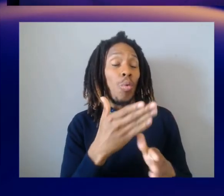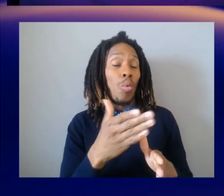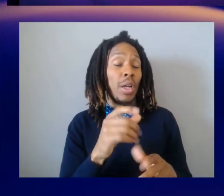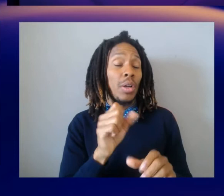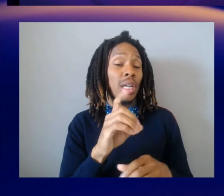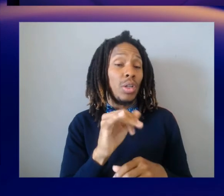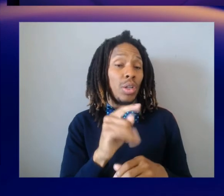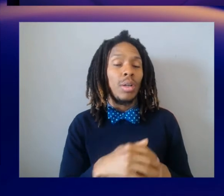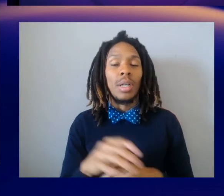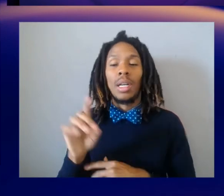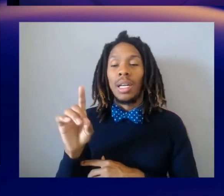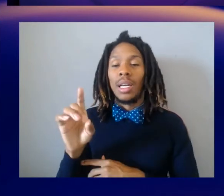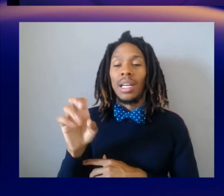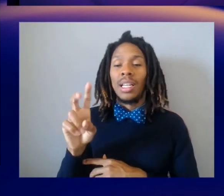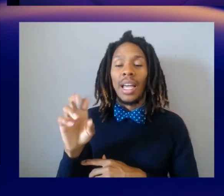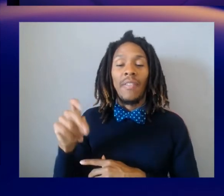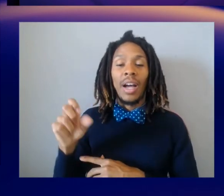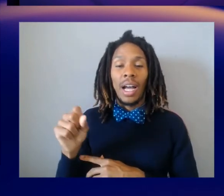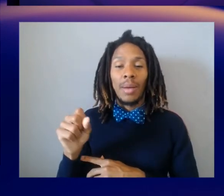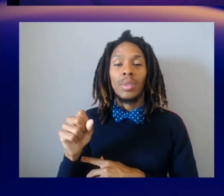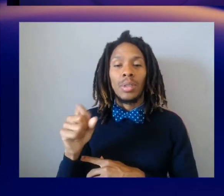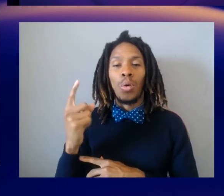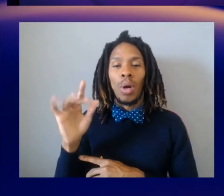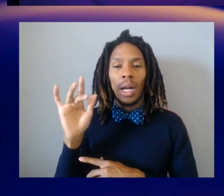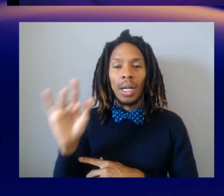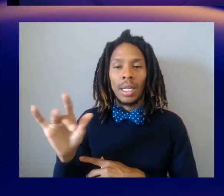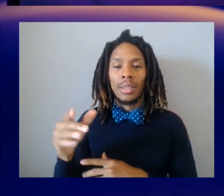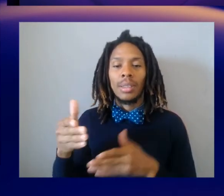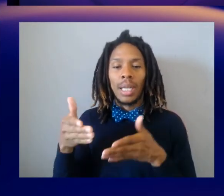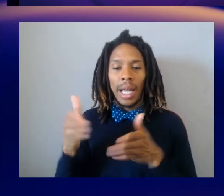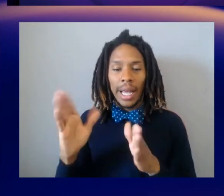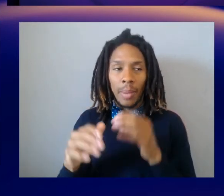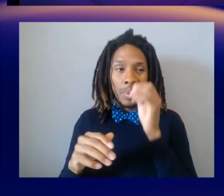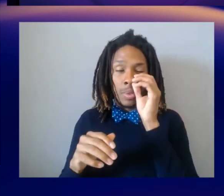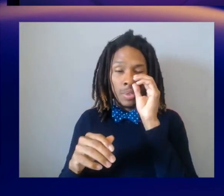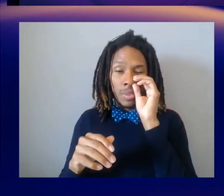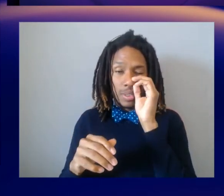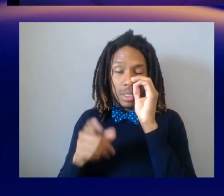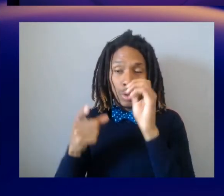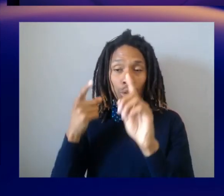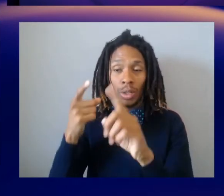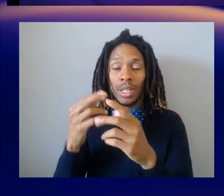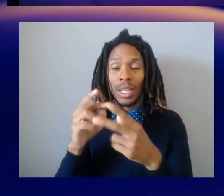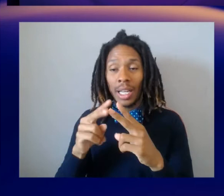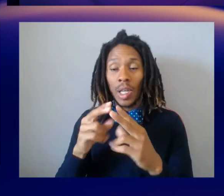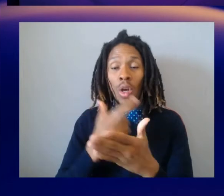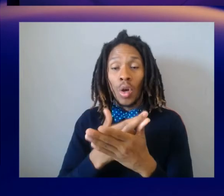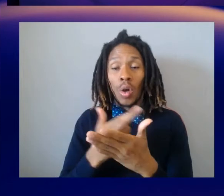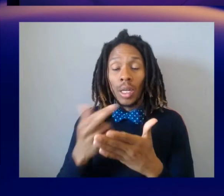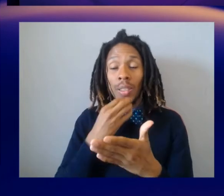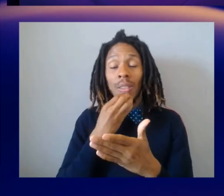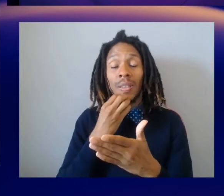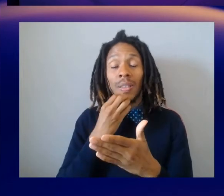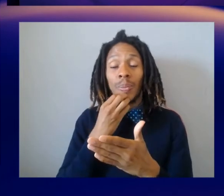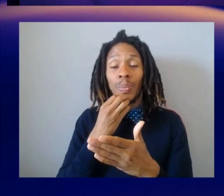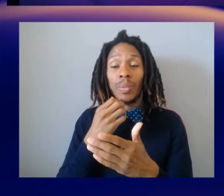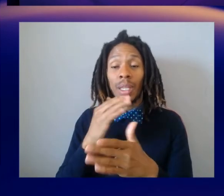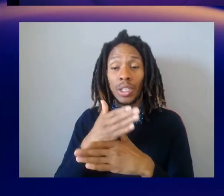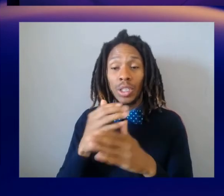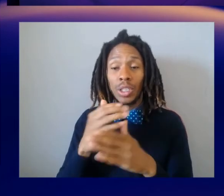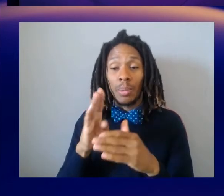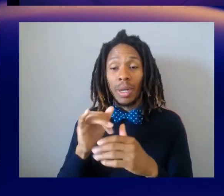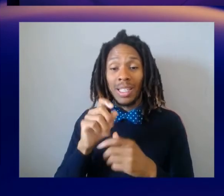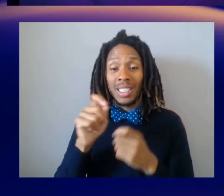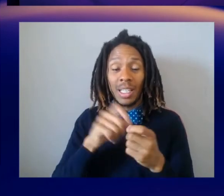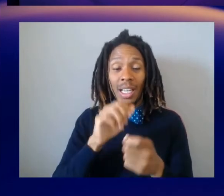Devops Guru is in one click, essentially, to enable. And you target either resources that are shared by specific AWS